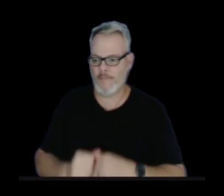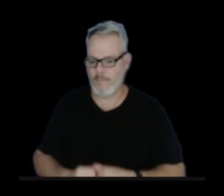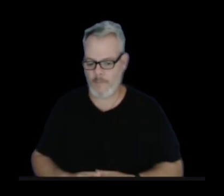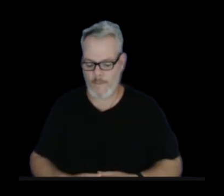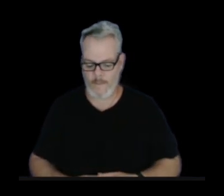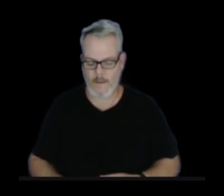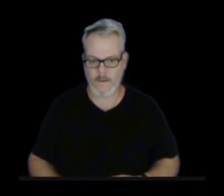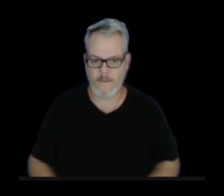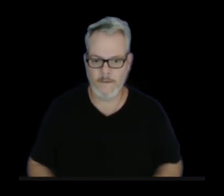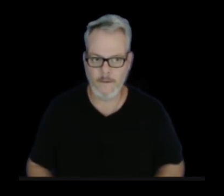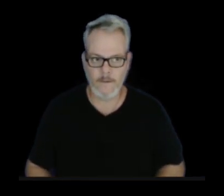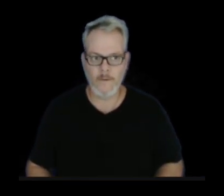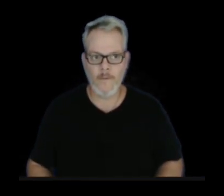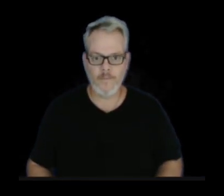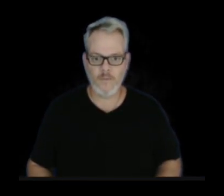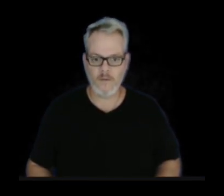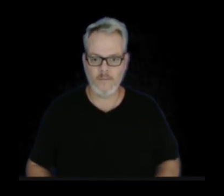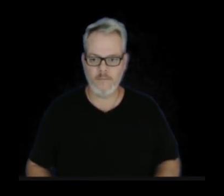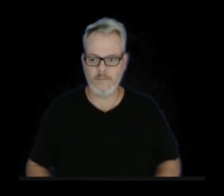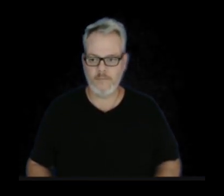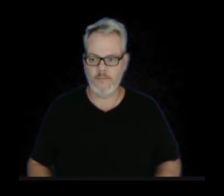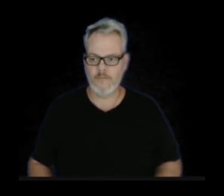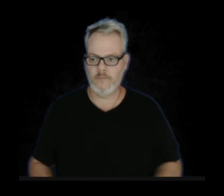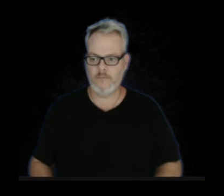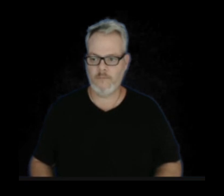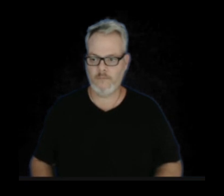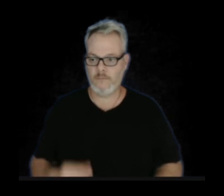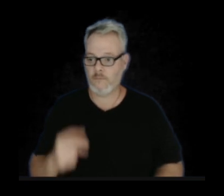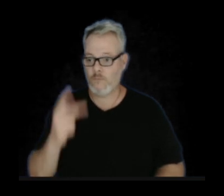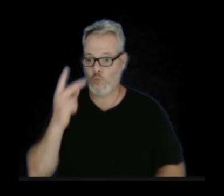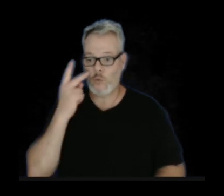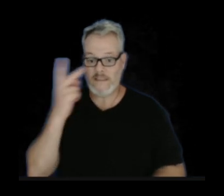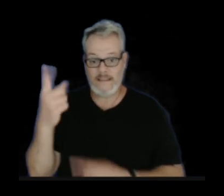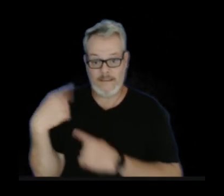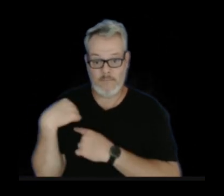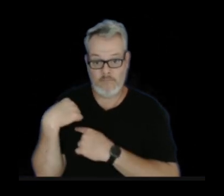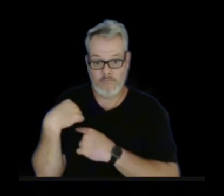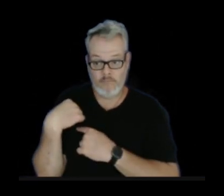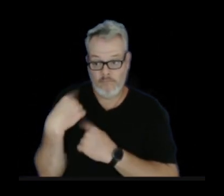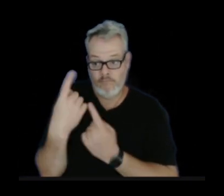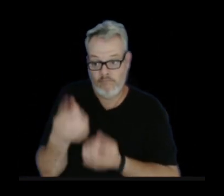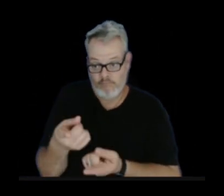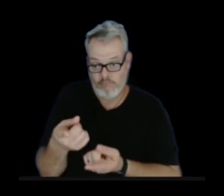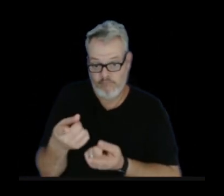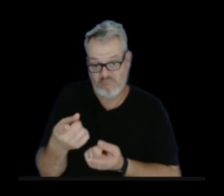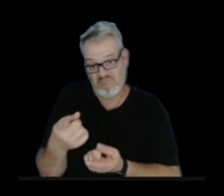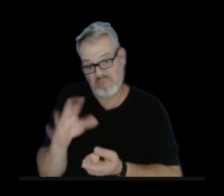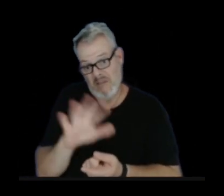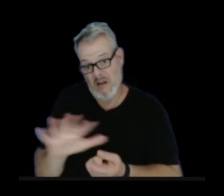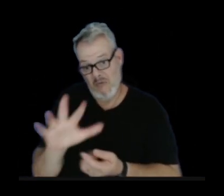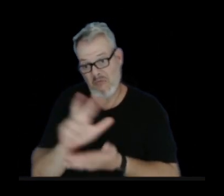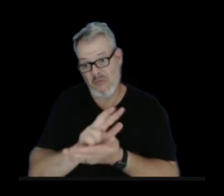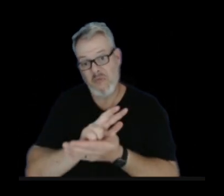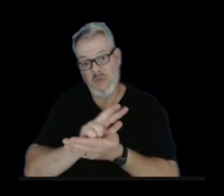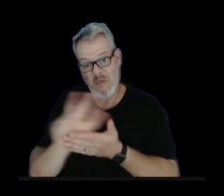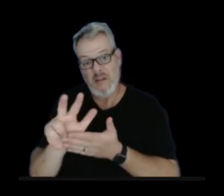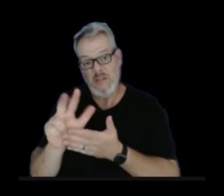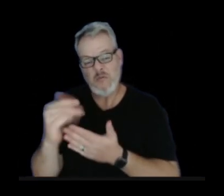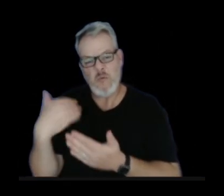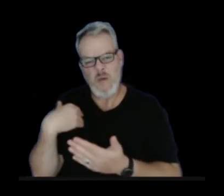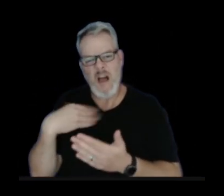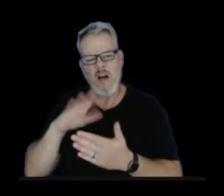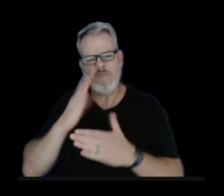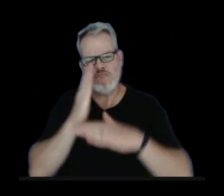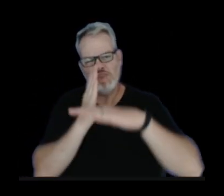ended, we've come up on the order of perhaps a little less than 10 microradians or so. So moderate inflation at the